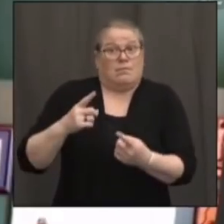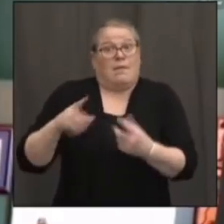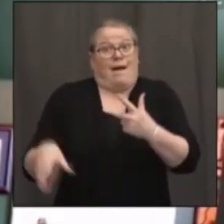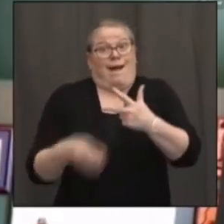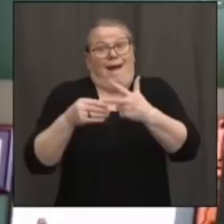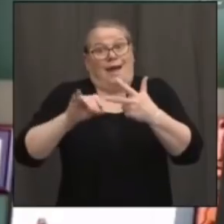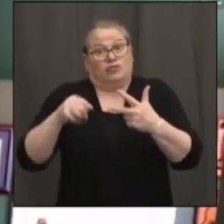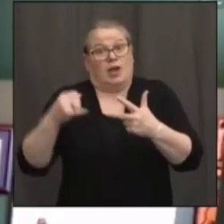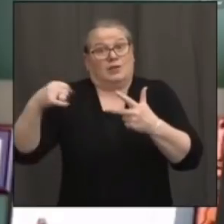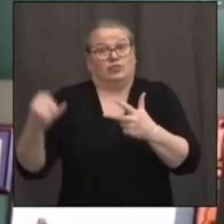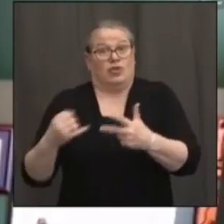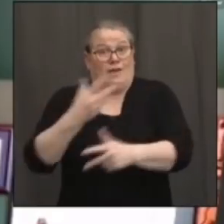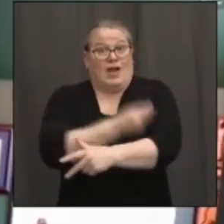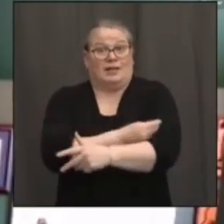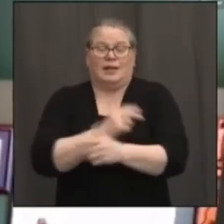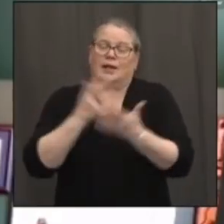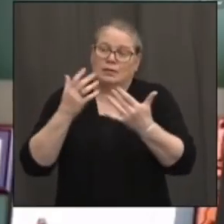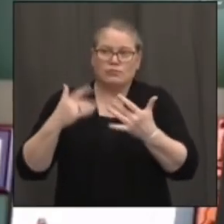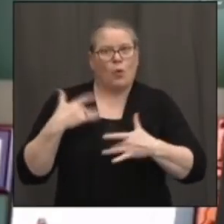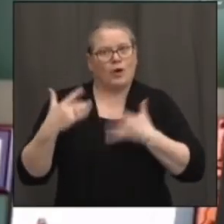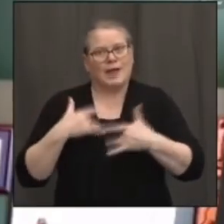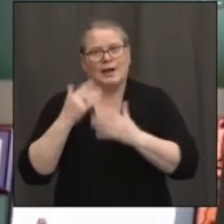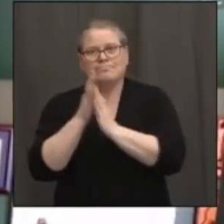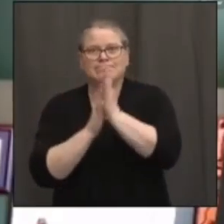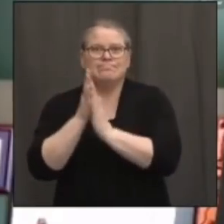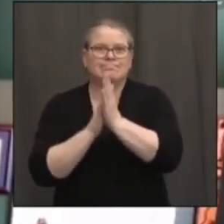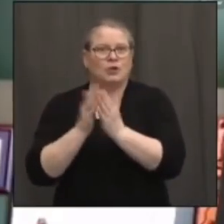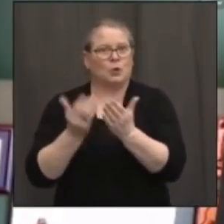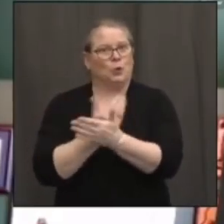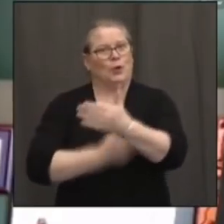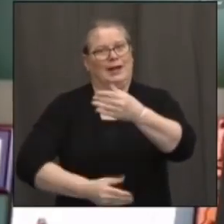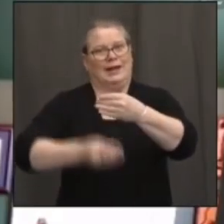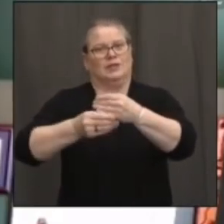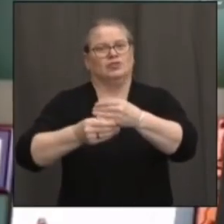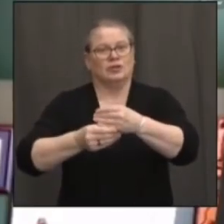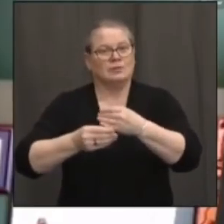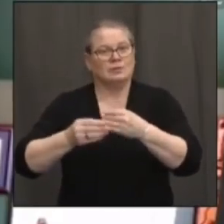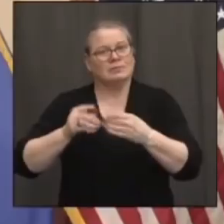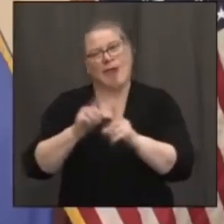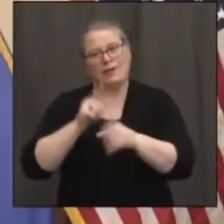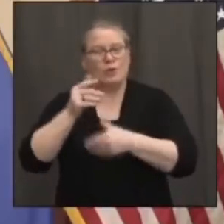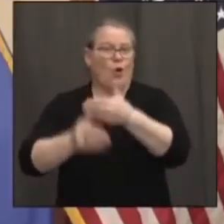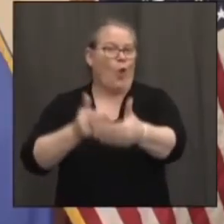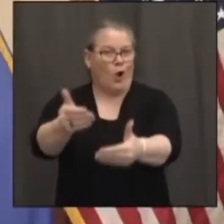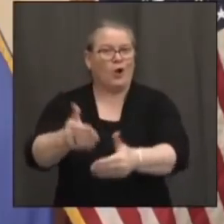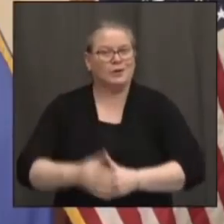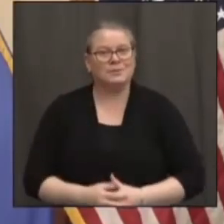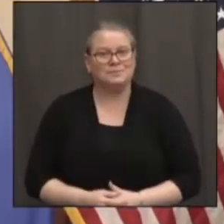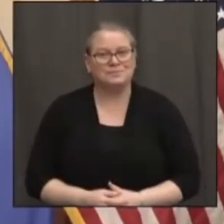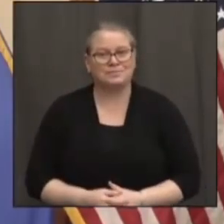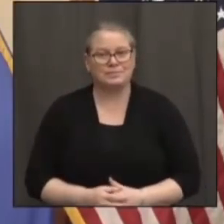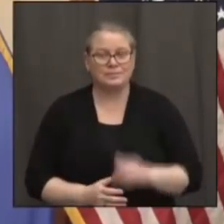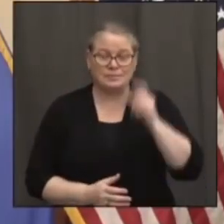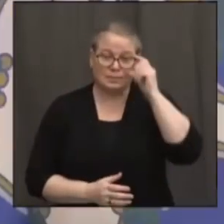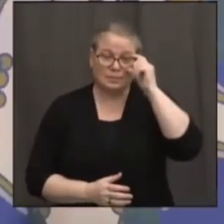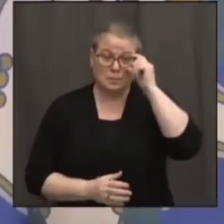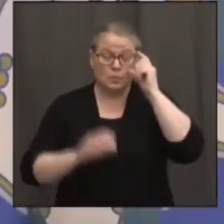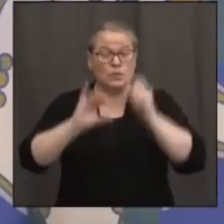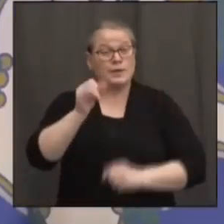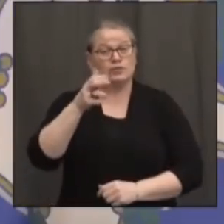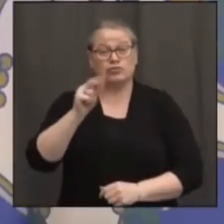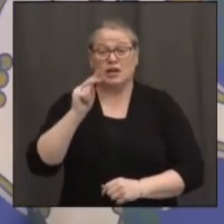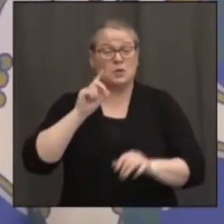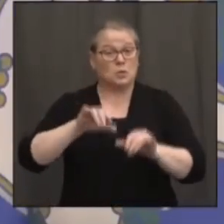it's an exciting new addition now to our toolkit as we move forward. Well, Jason is sticking around to answer your questions, as